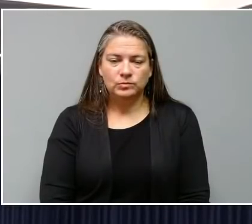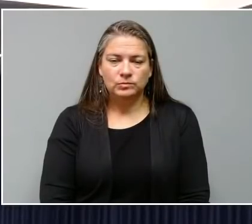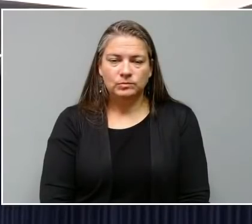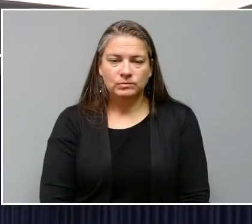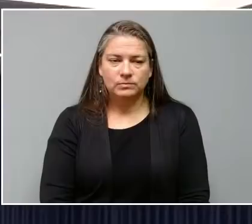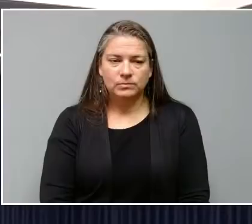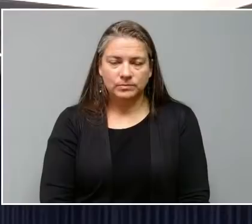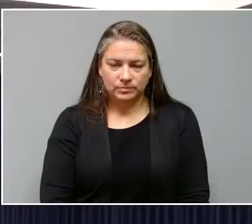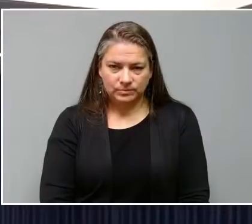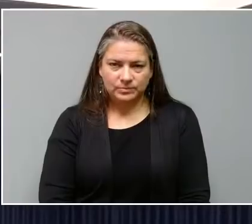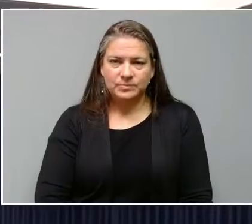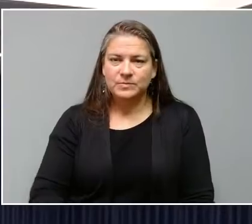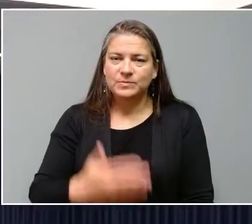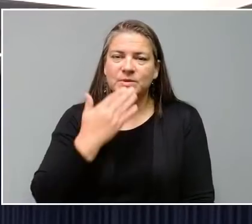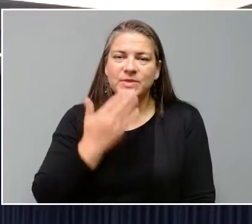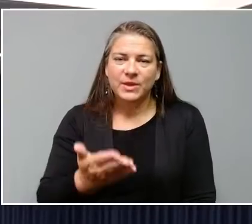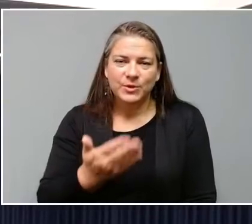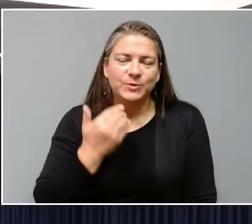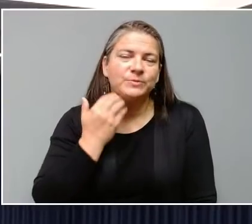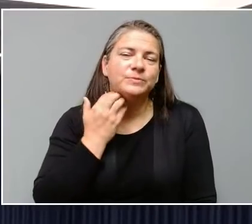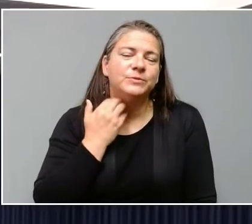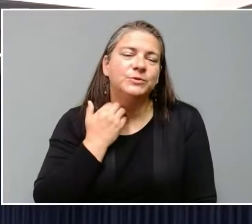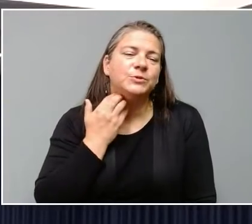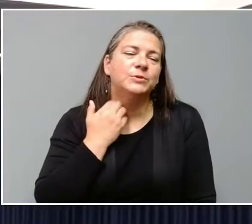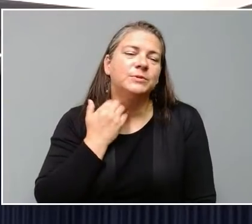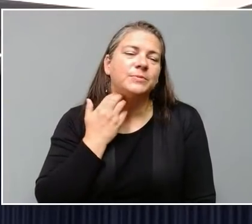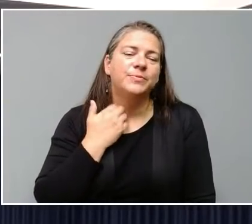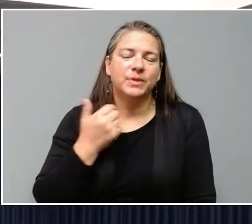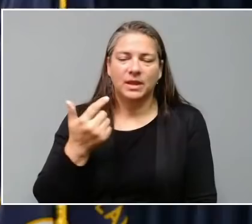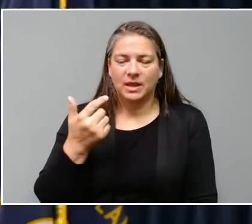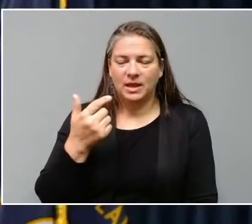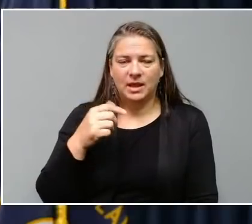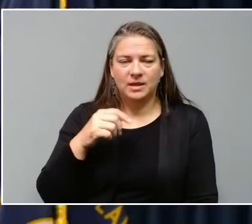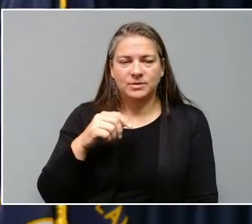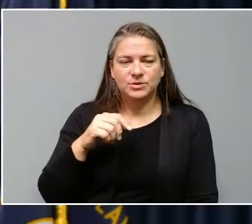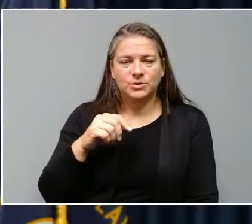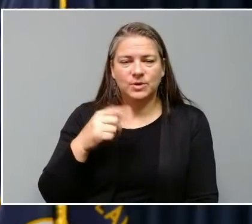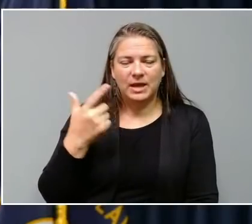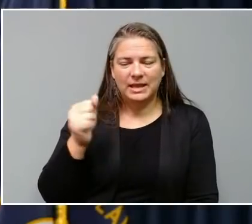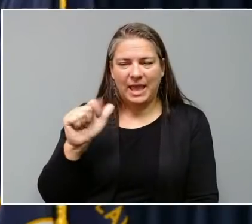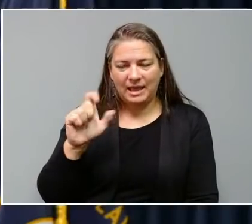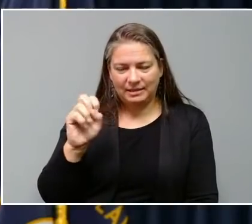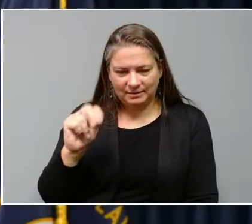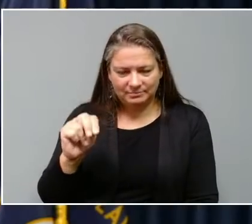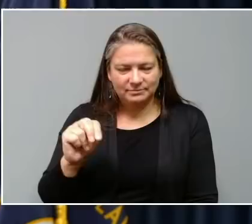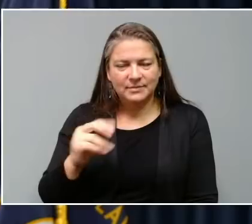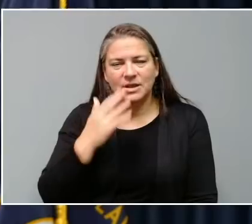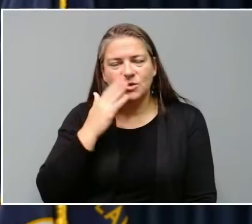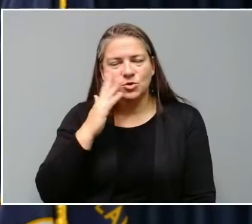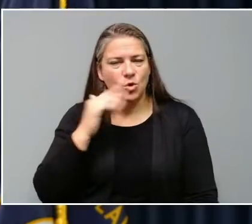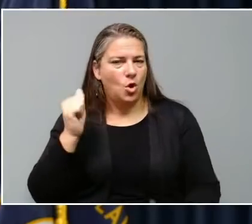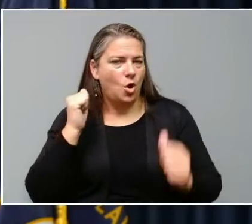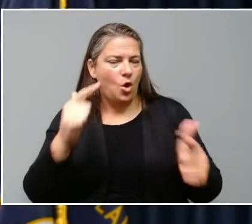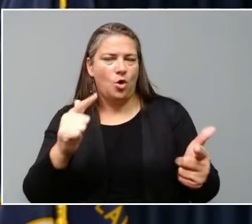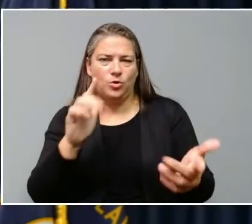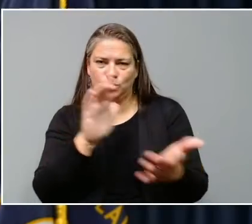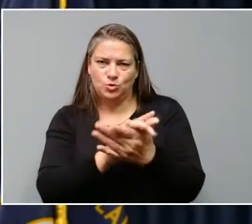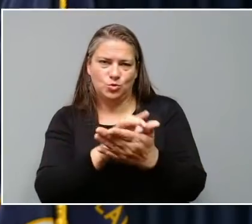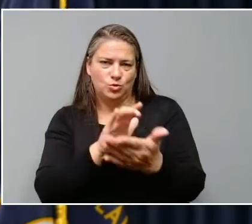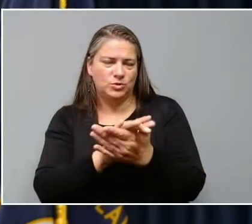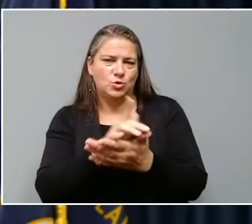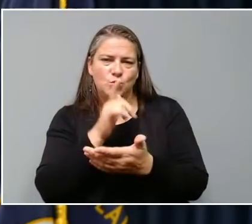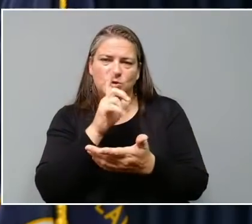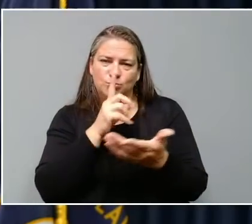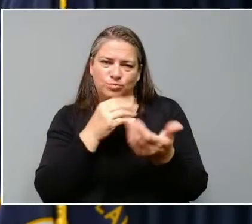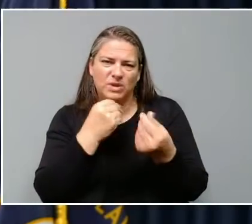Thank you to Galen, and thank you to all of our schools that are out there providing support, and I